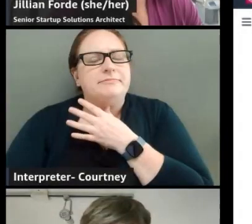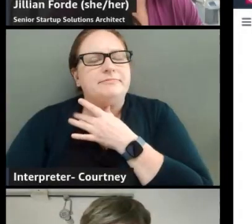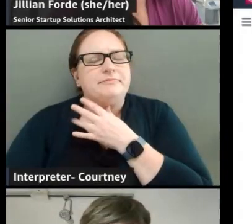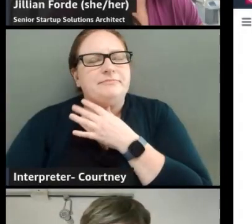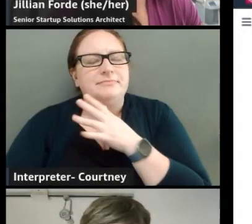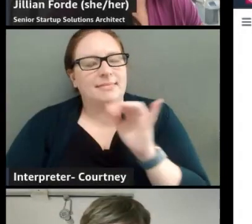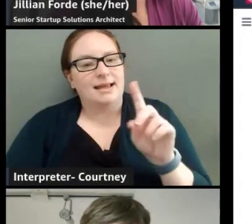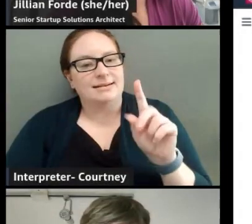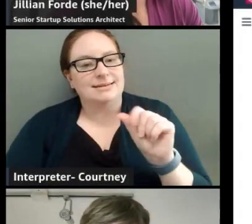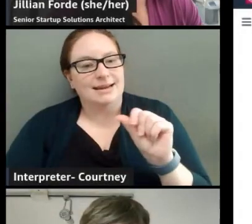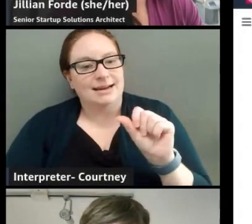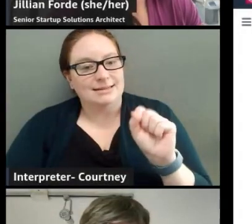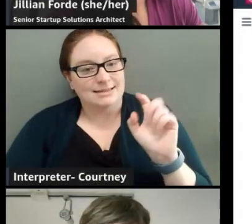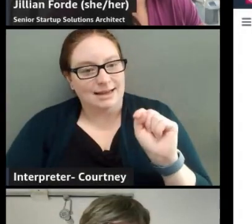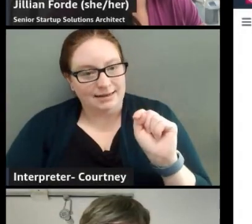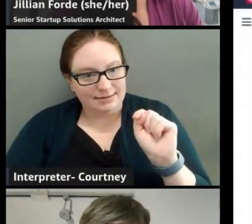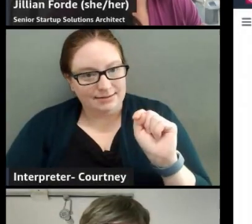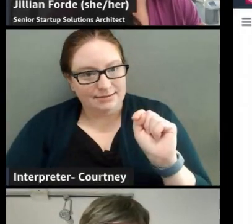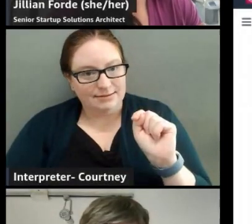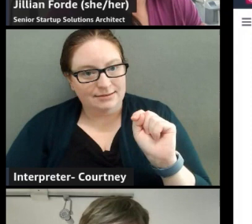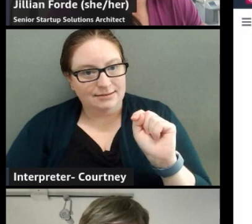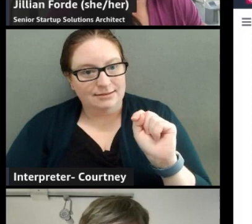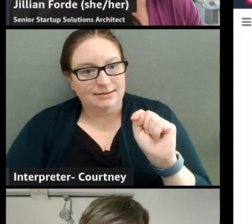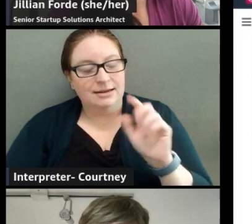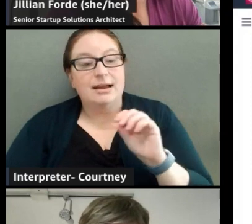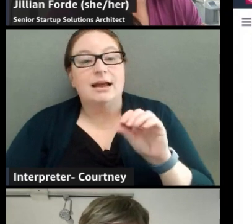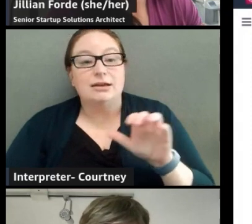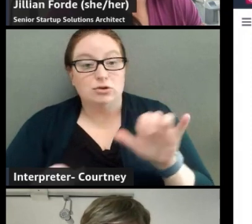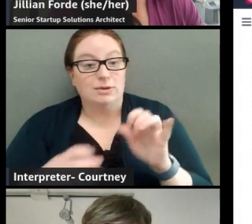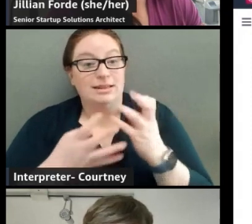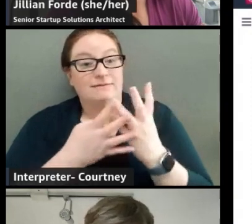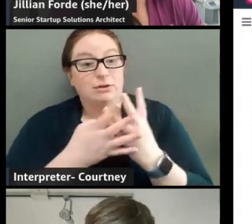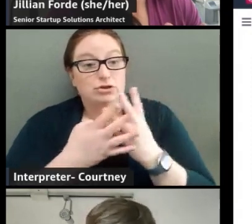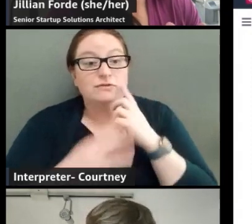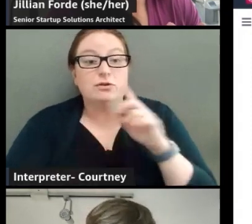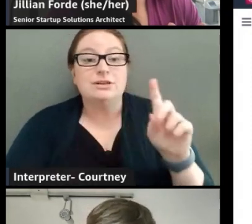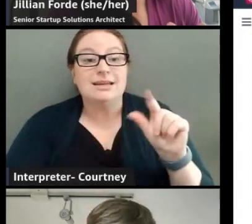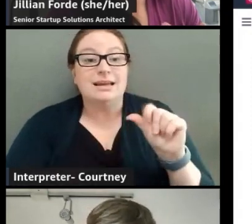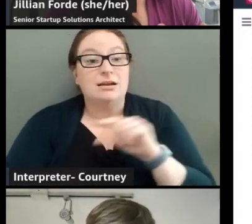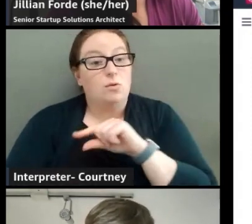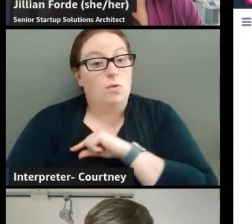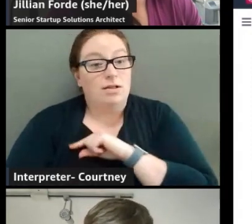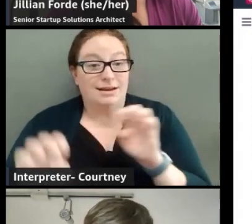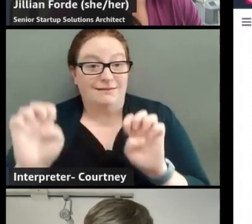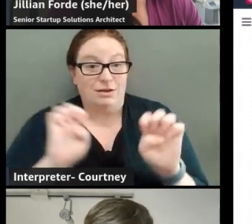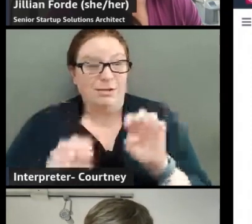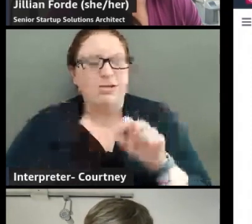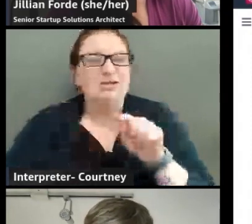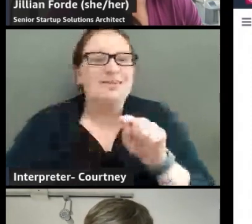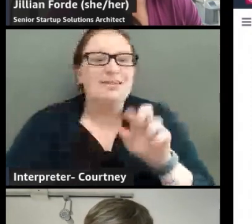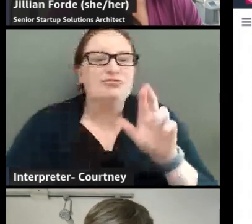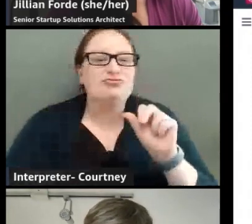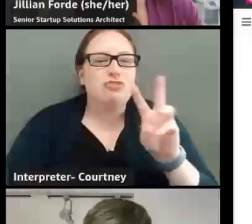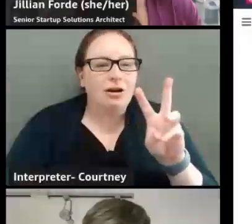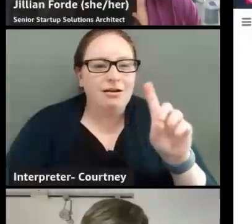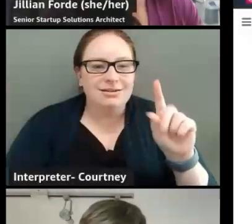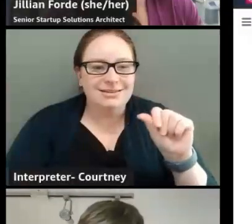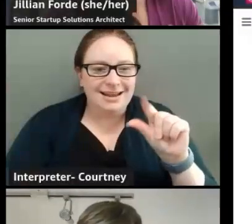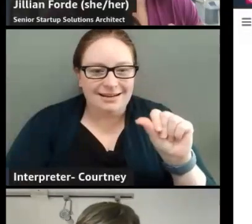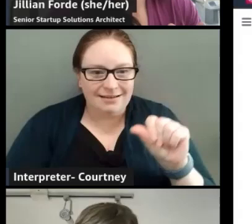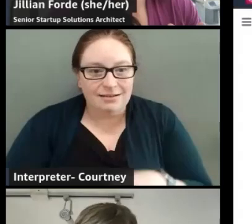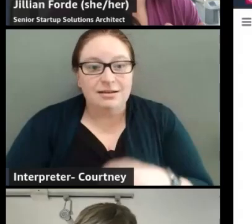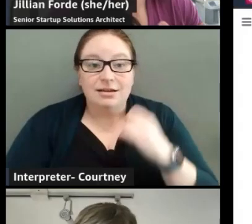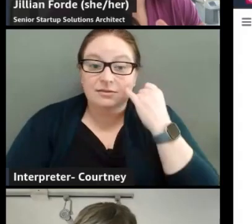data set and actually doing that filter on data quality evaluation result. So this is actually the raw data. And if we come over